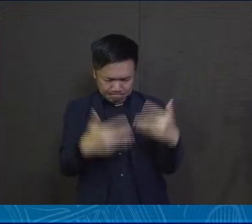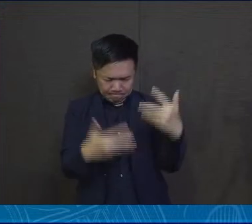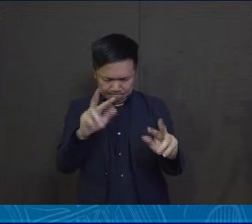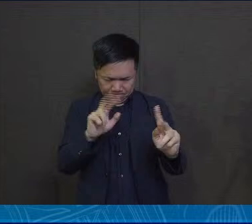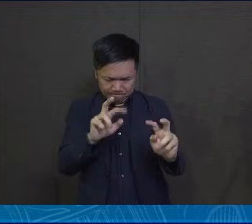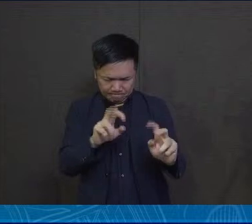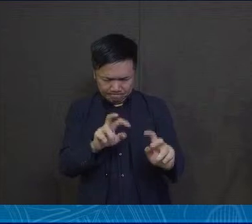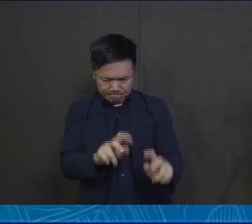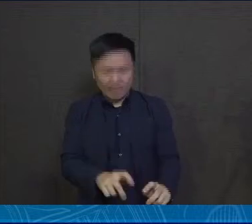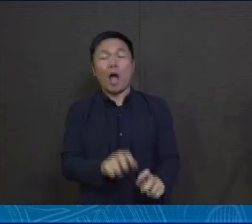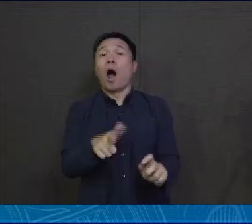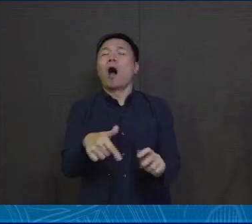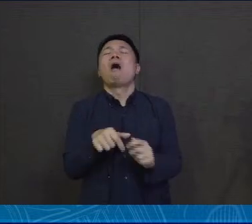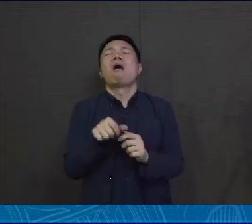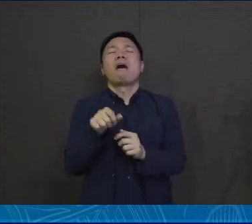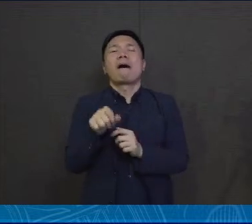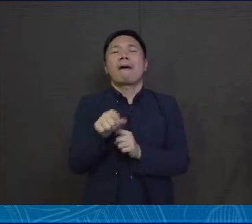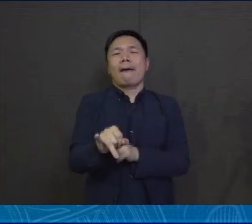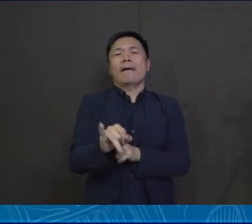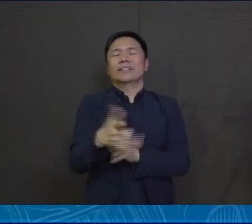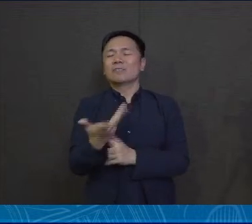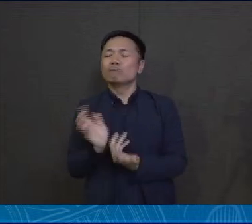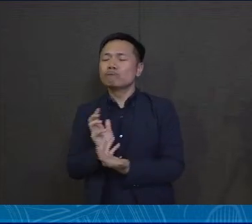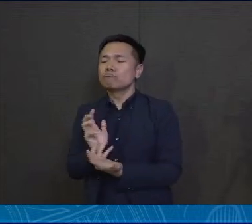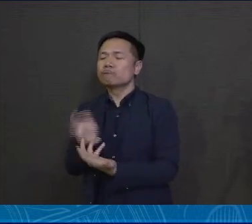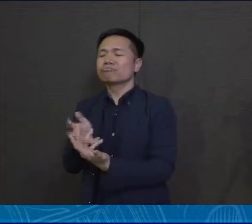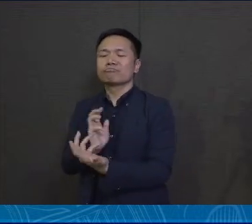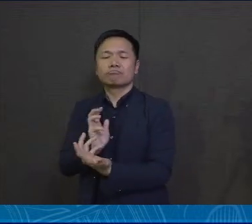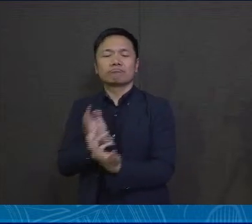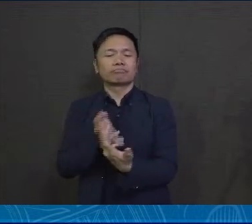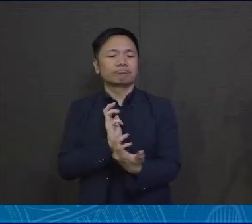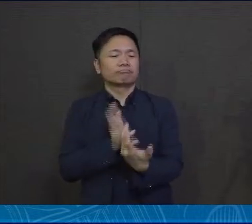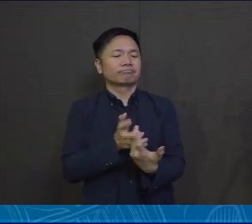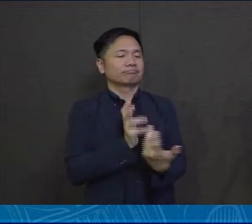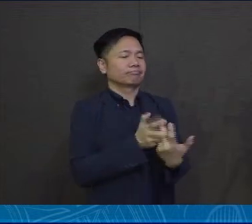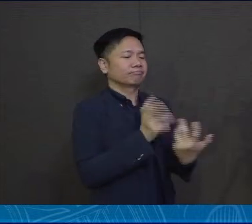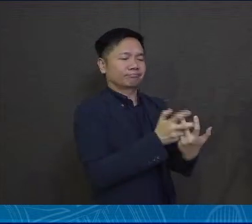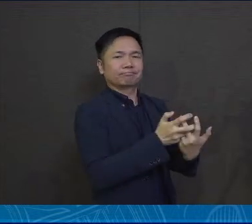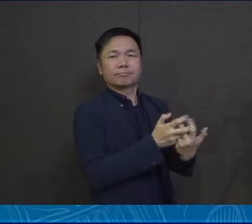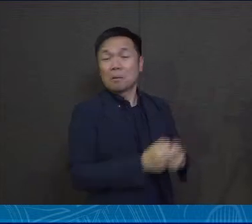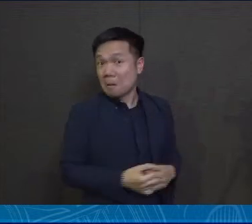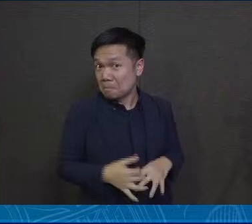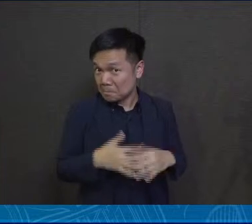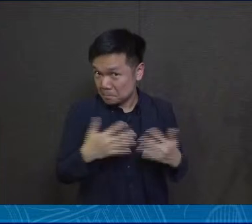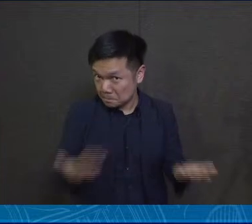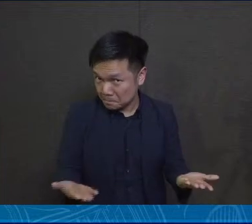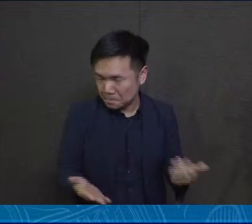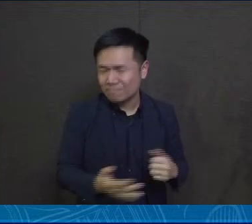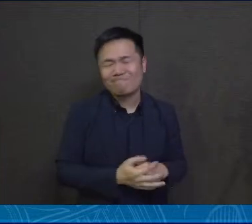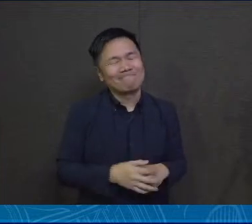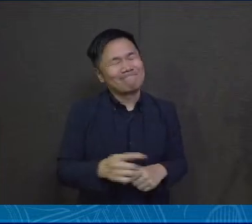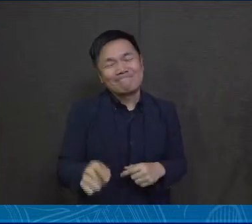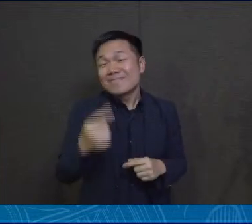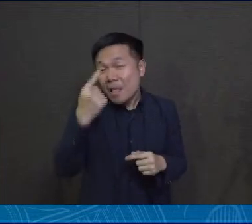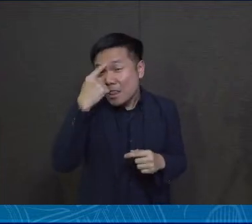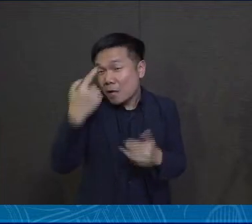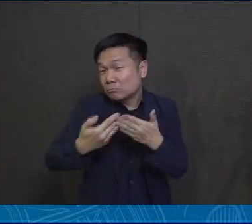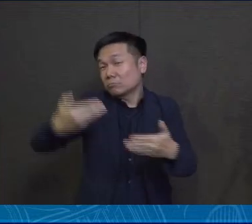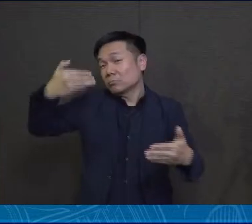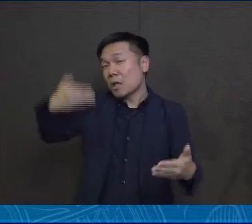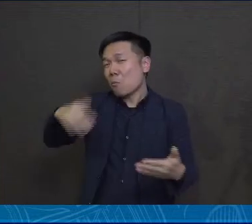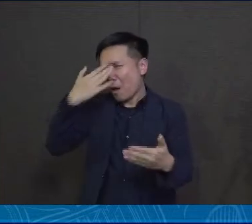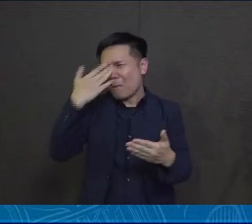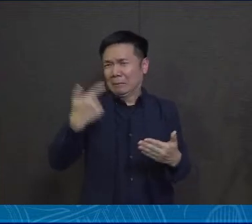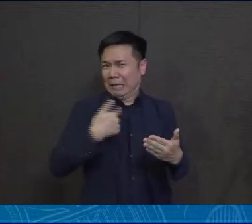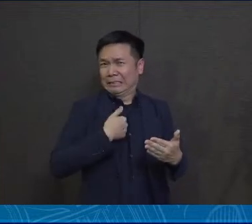in a crisis situation, under stress, so that the best decisions can be made. However, this does, and going back to what I've mentioned before about training,